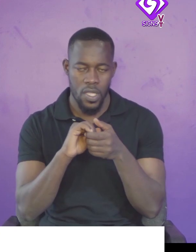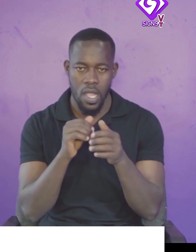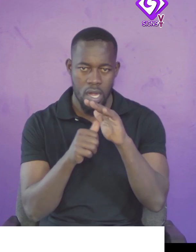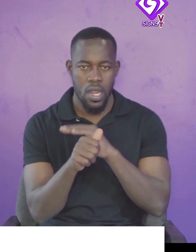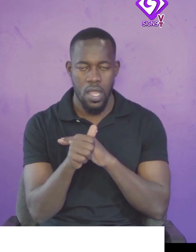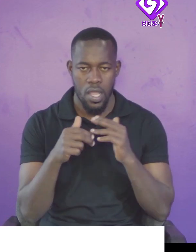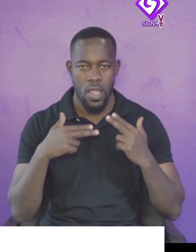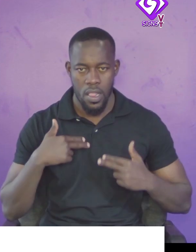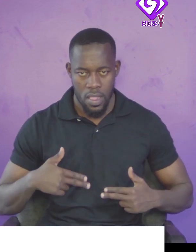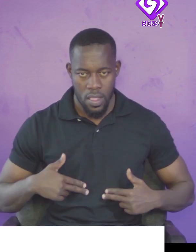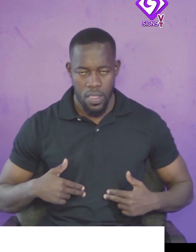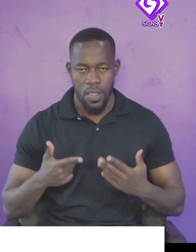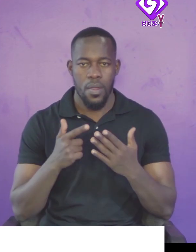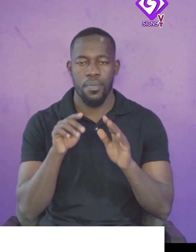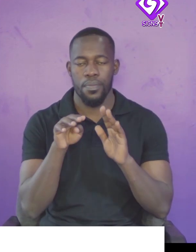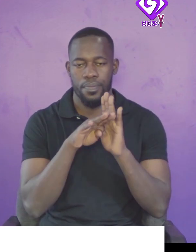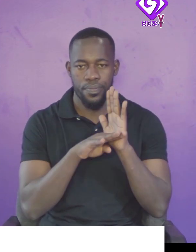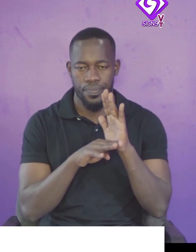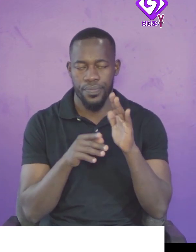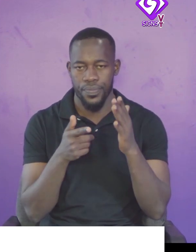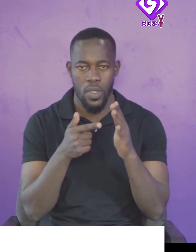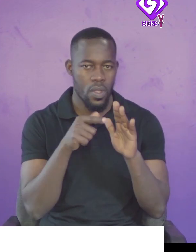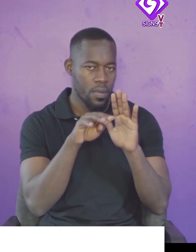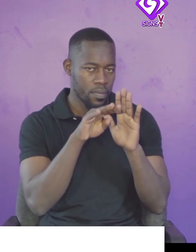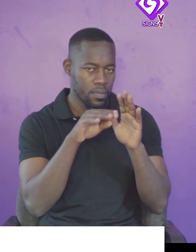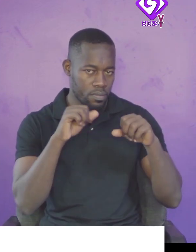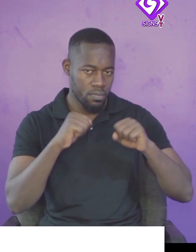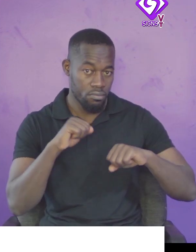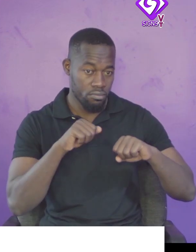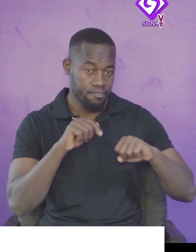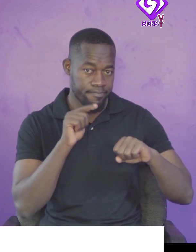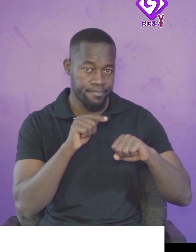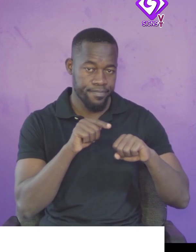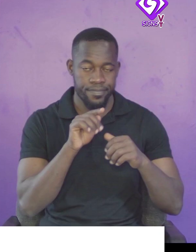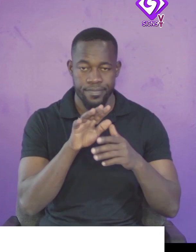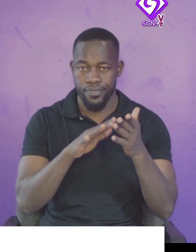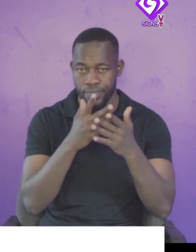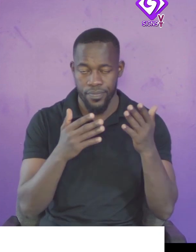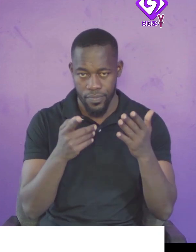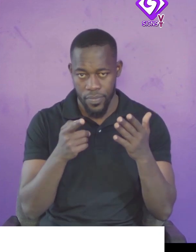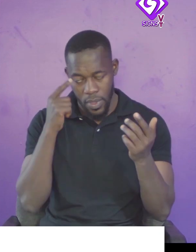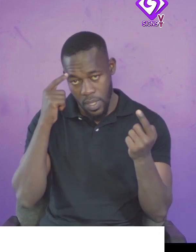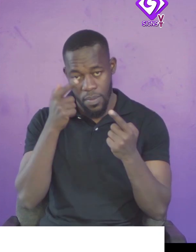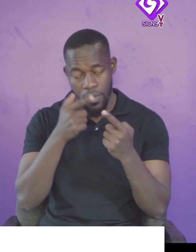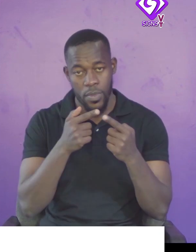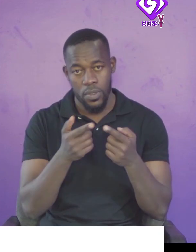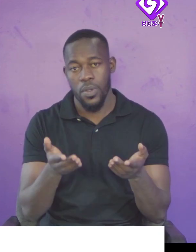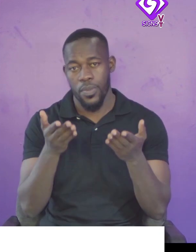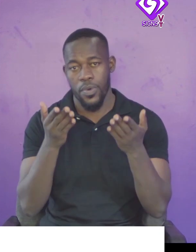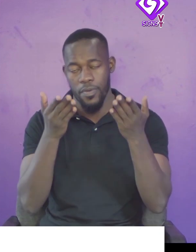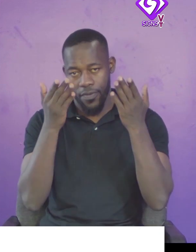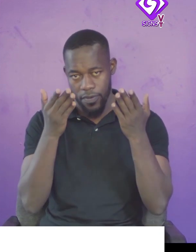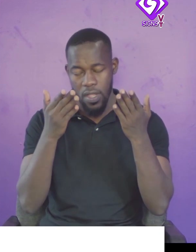programs. Under the agreement, the framework is expected to strengthen Kenya's long-term health system